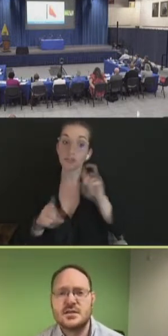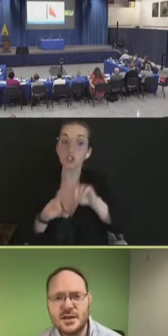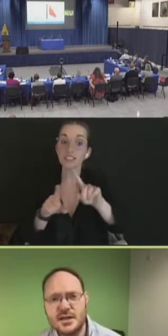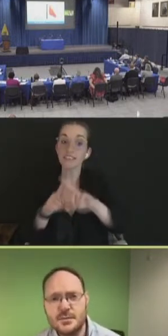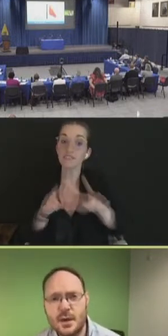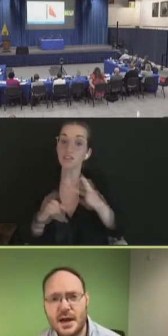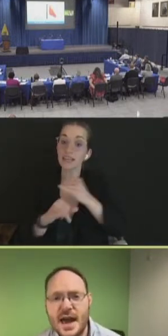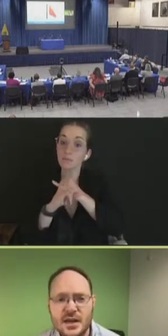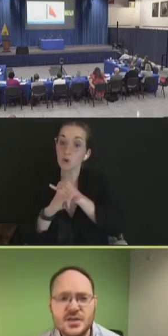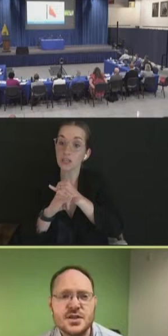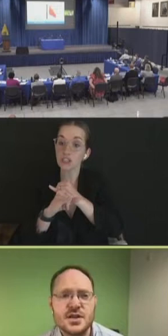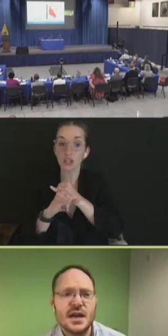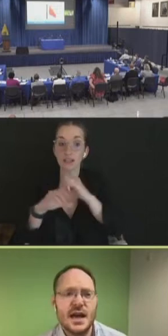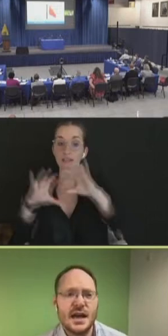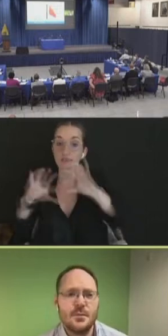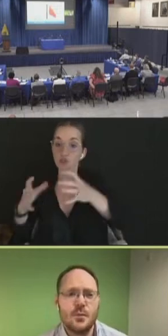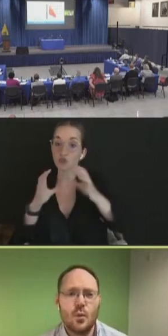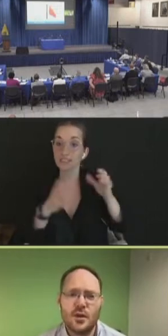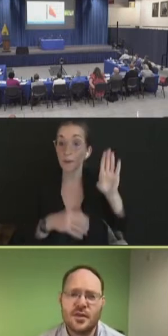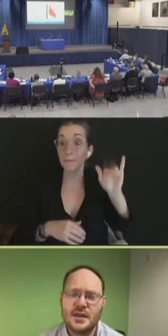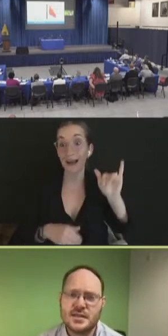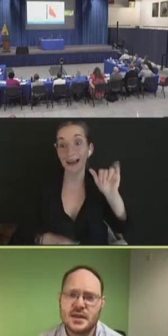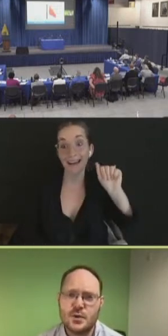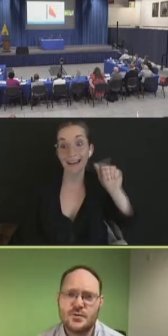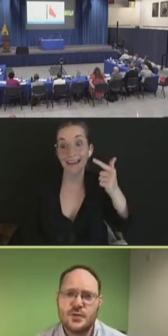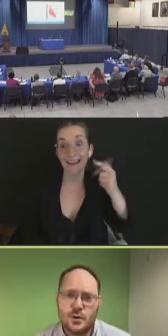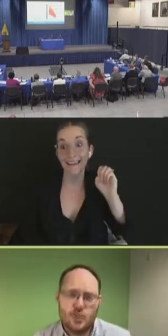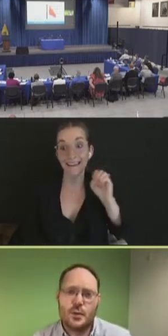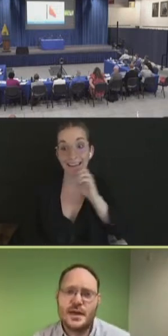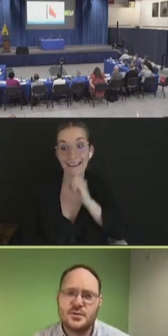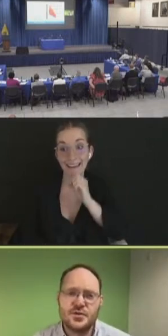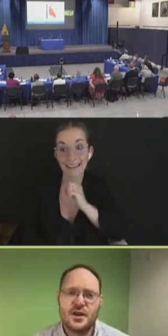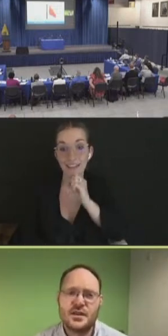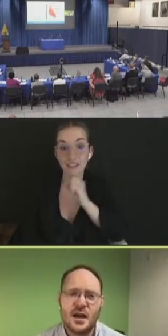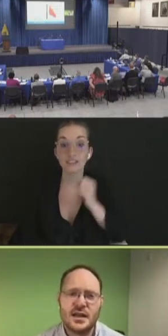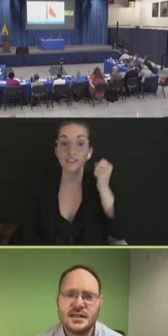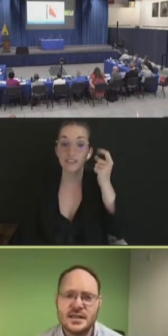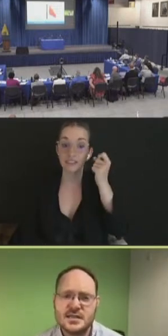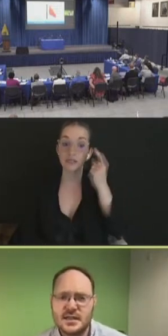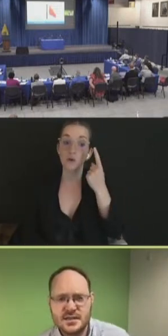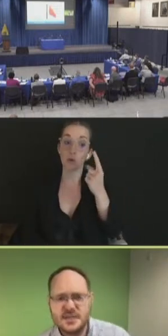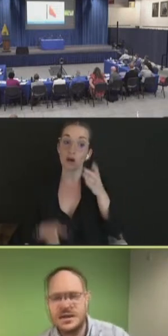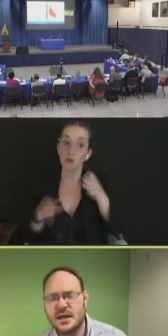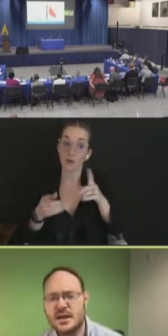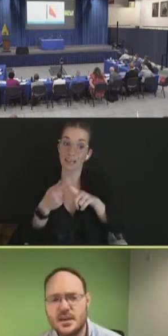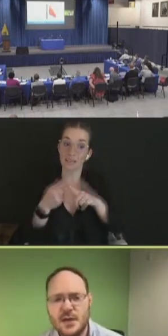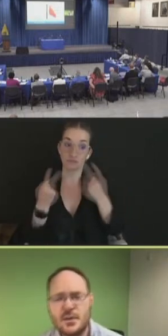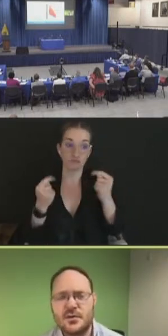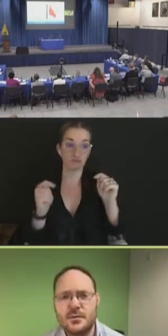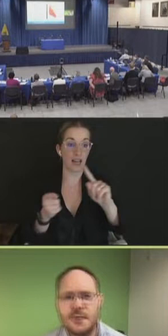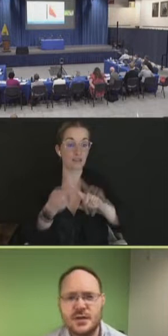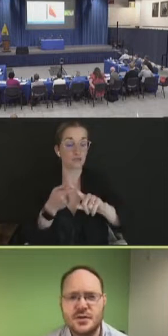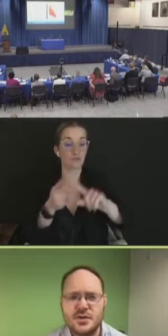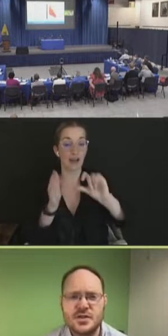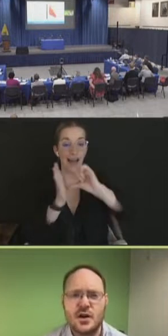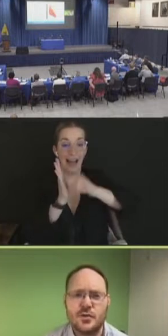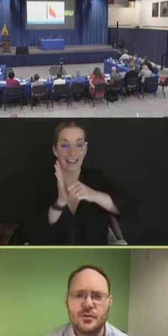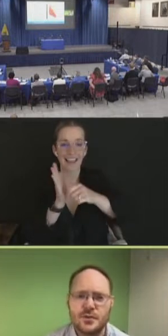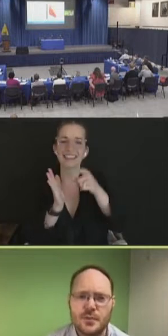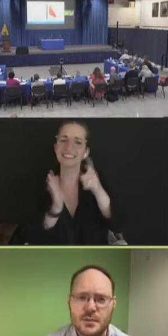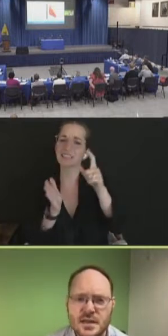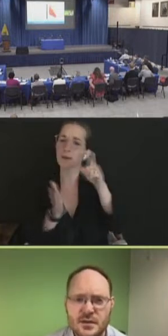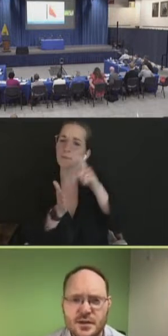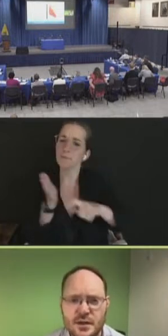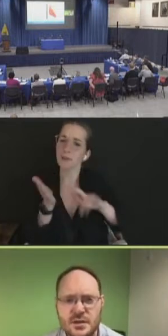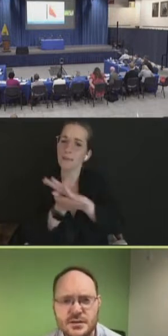states, especially by age. One of the things that one of the ways we tried to highlight this, and this is a paper from a few years ago